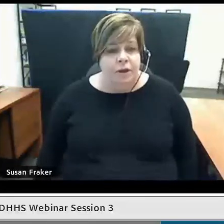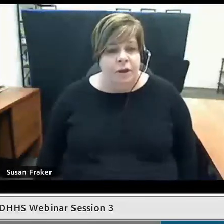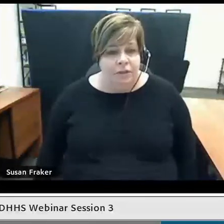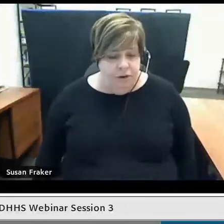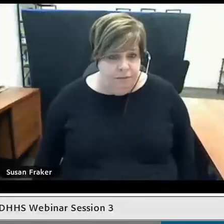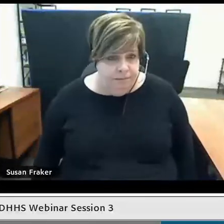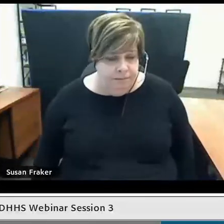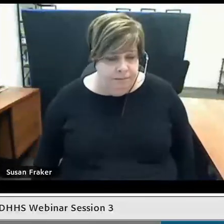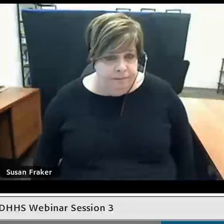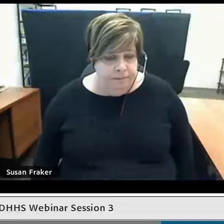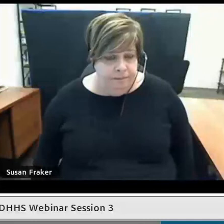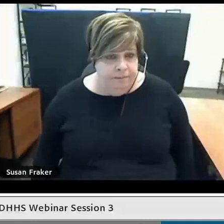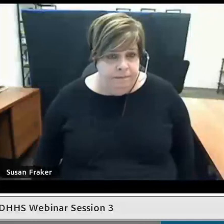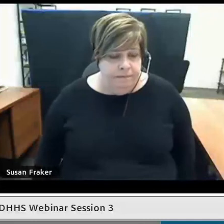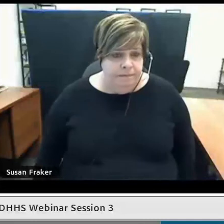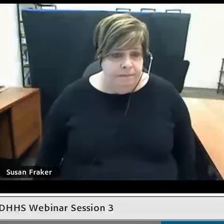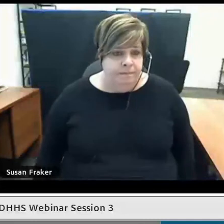the room with you.